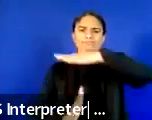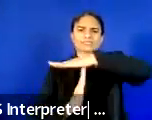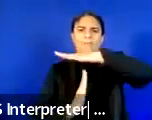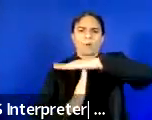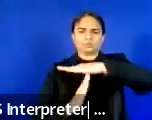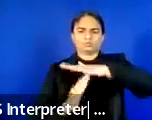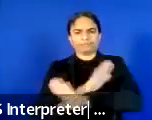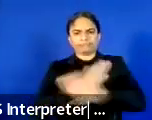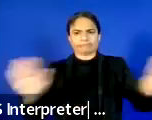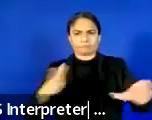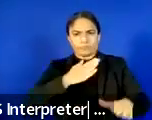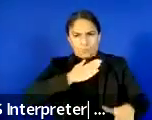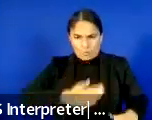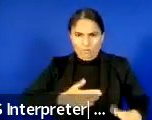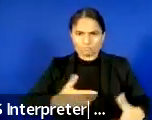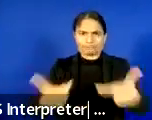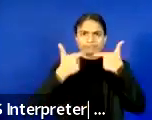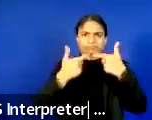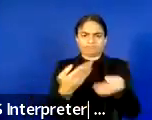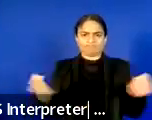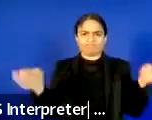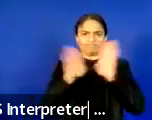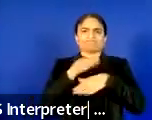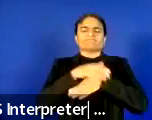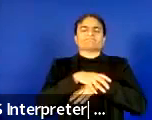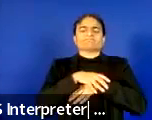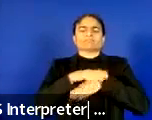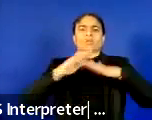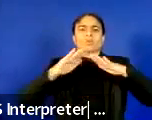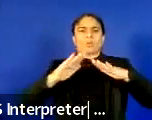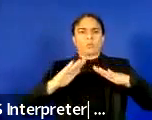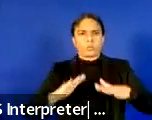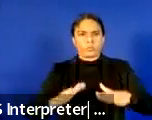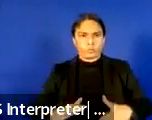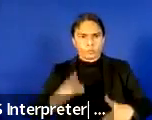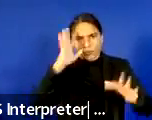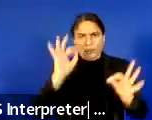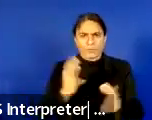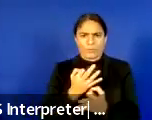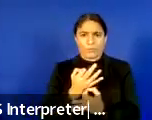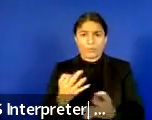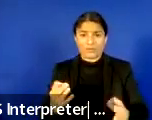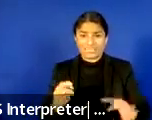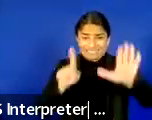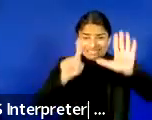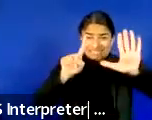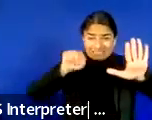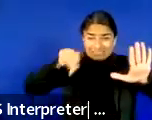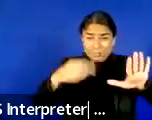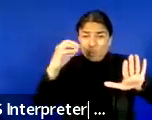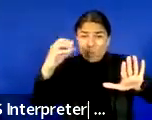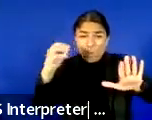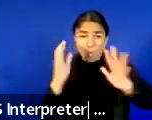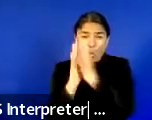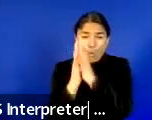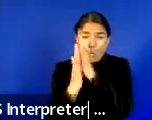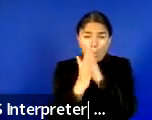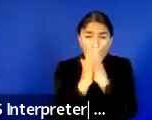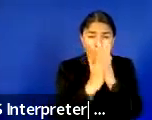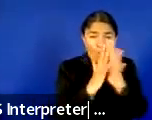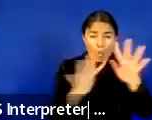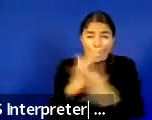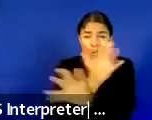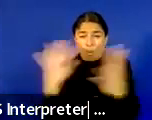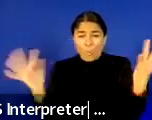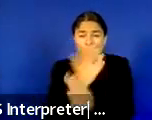and reflect. And yeah, there's a nice room in the Kigali Convention